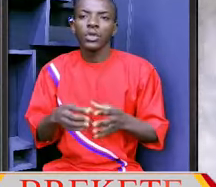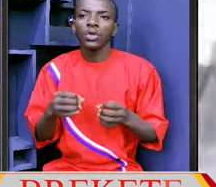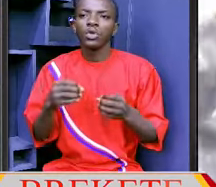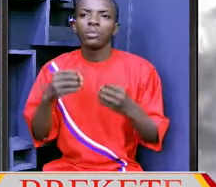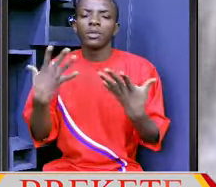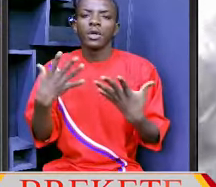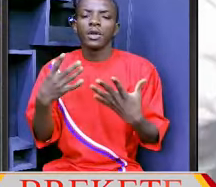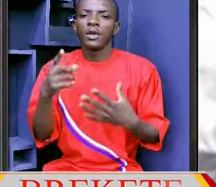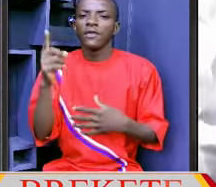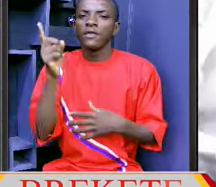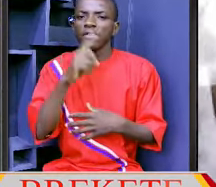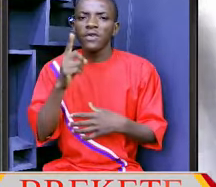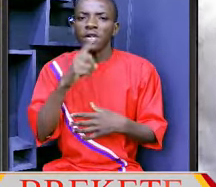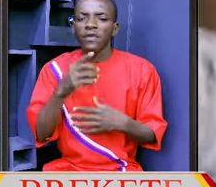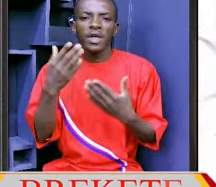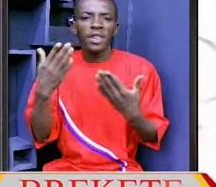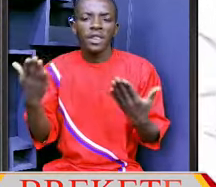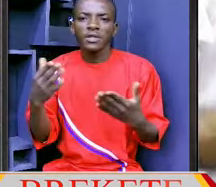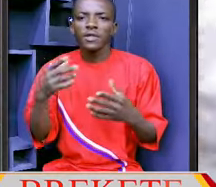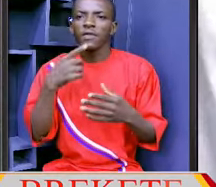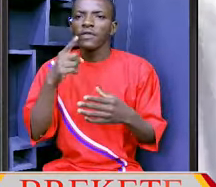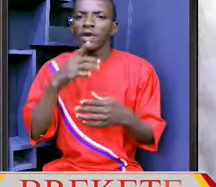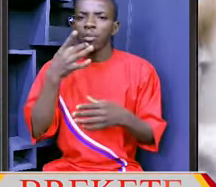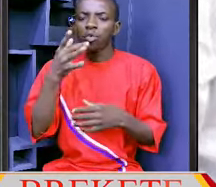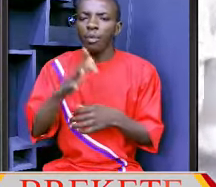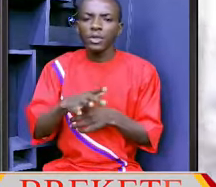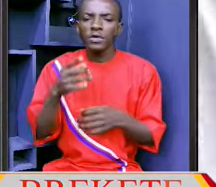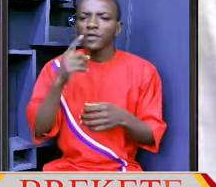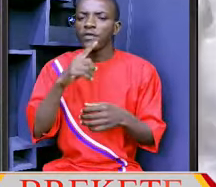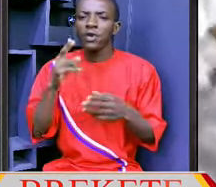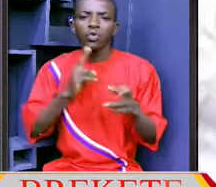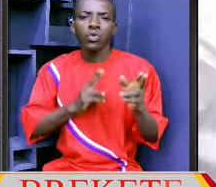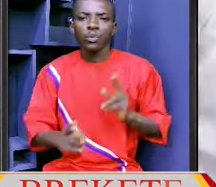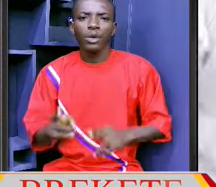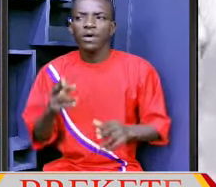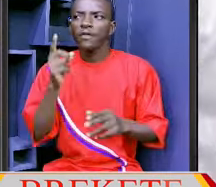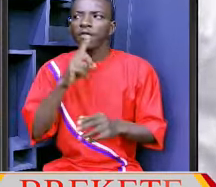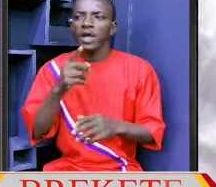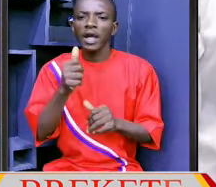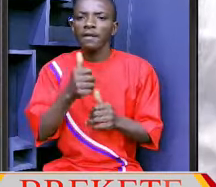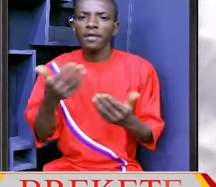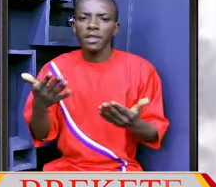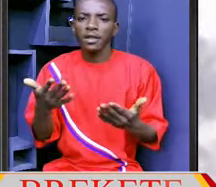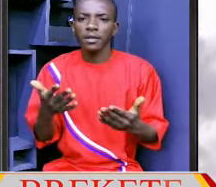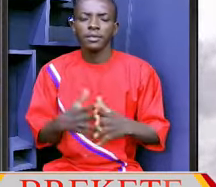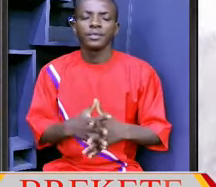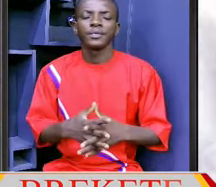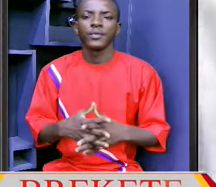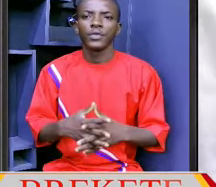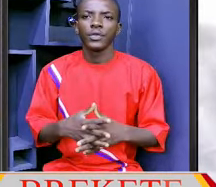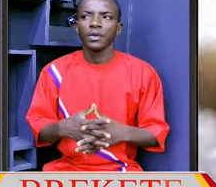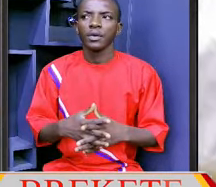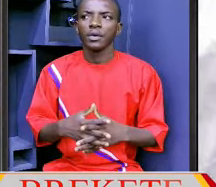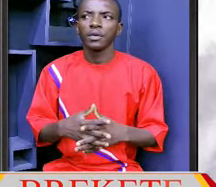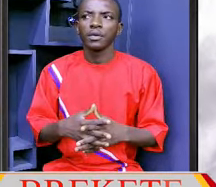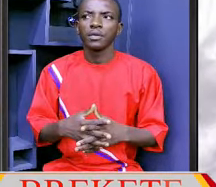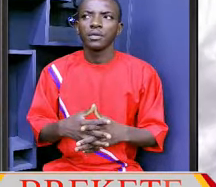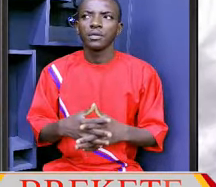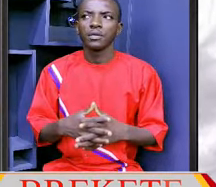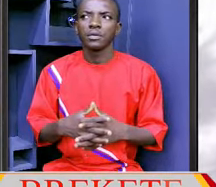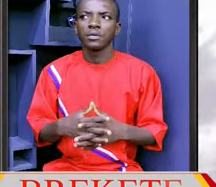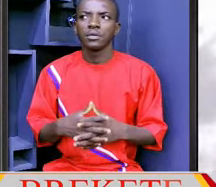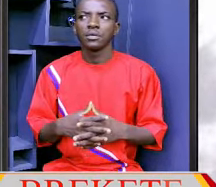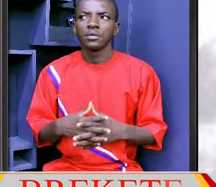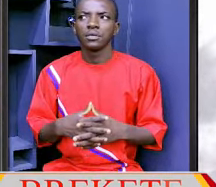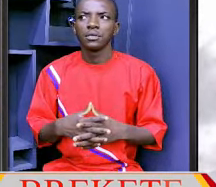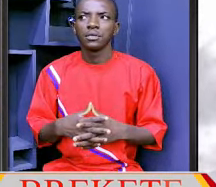Too many fake things, fake promises, fake human beings, fake everything. Madam, please sit down, ma. Thank